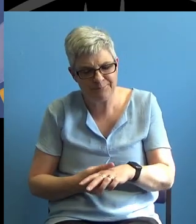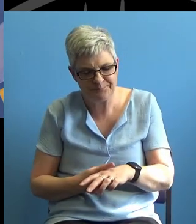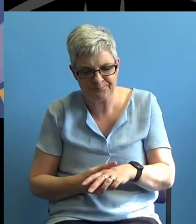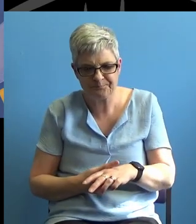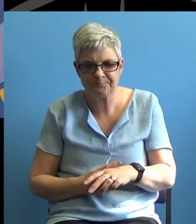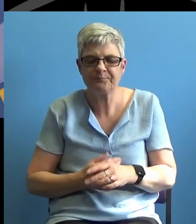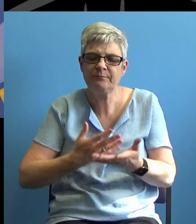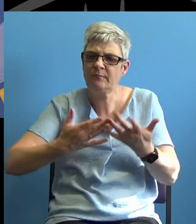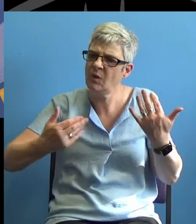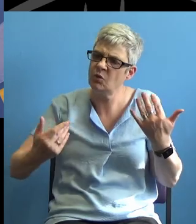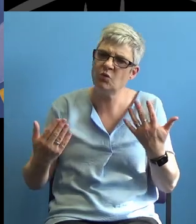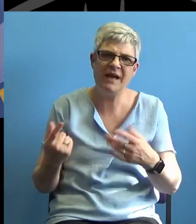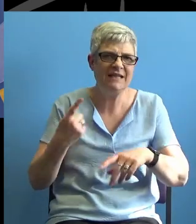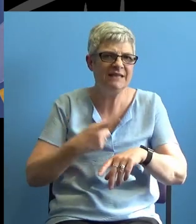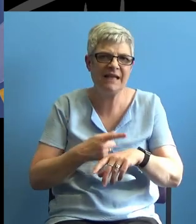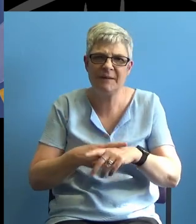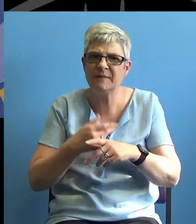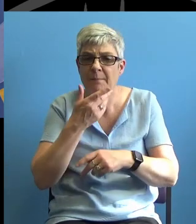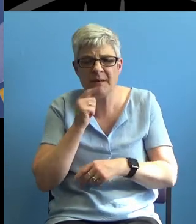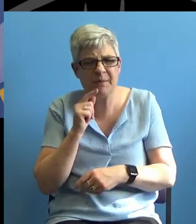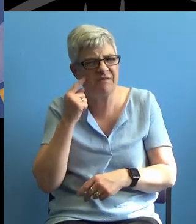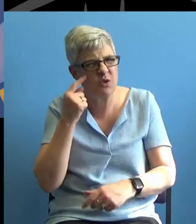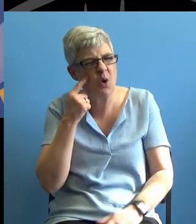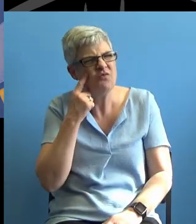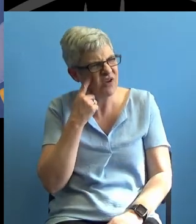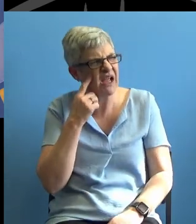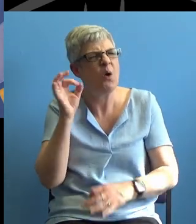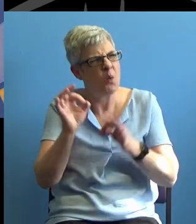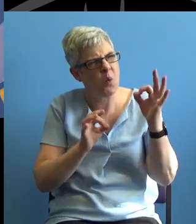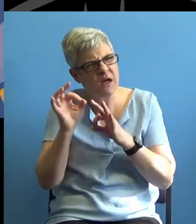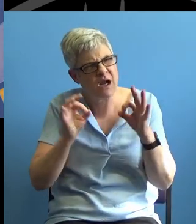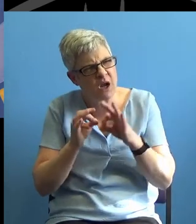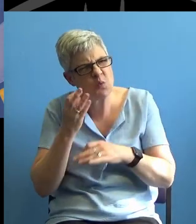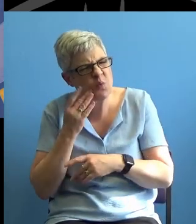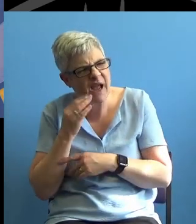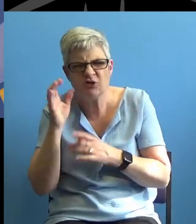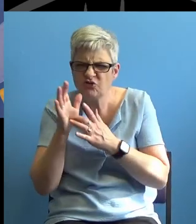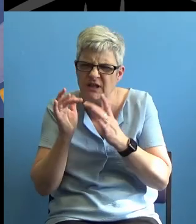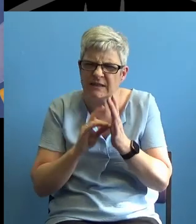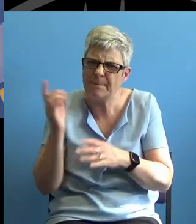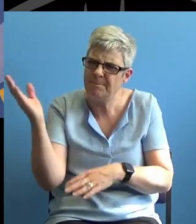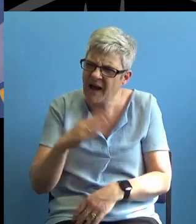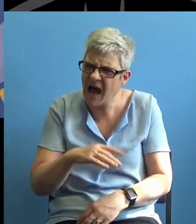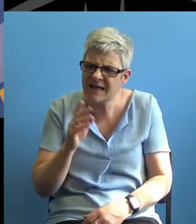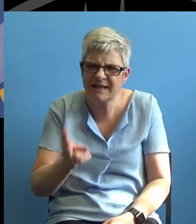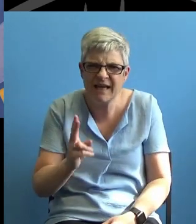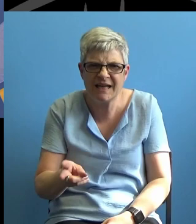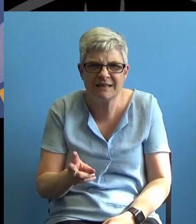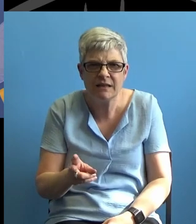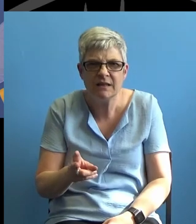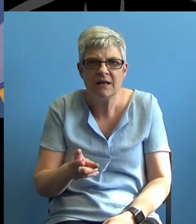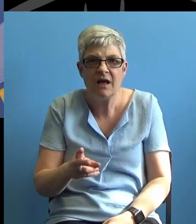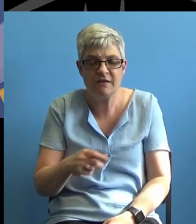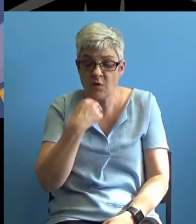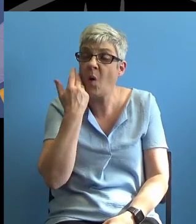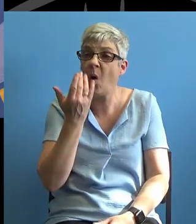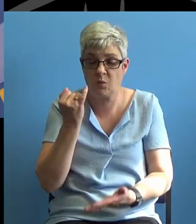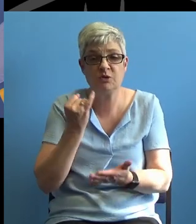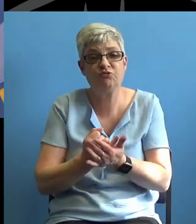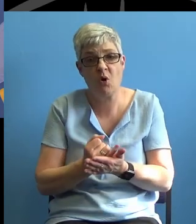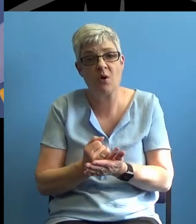often people have thought that they'd be able to work out when Jesus was going to be coming back. And up until now, they've always been wrong.